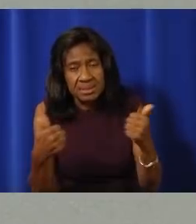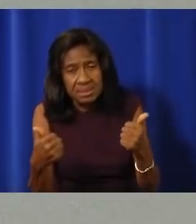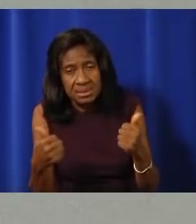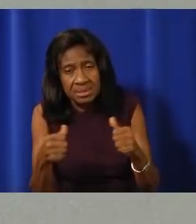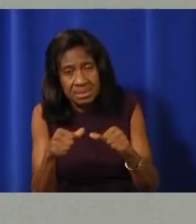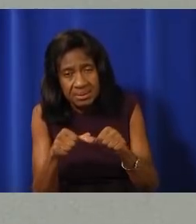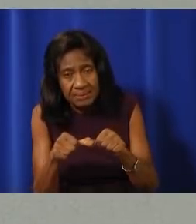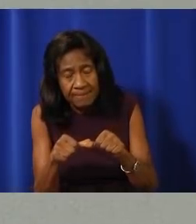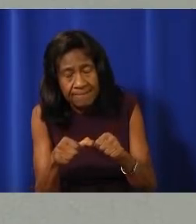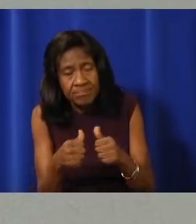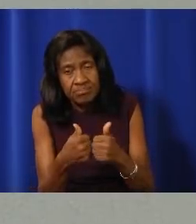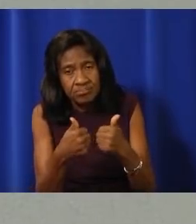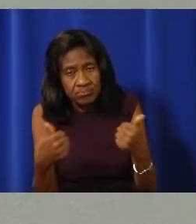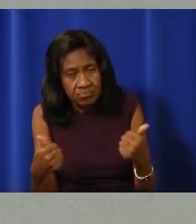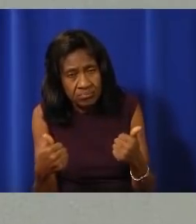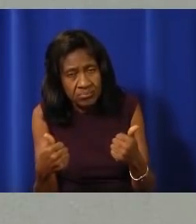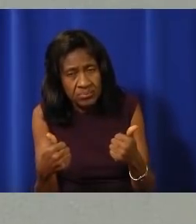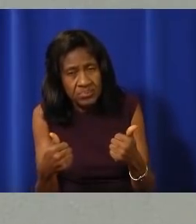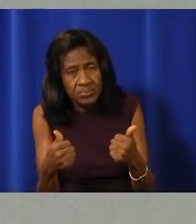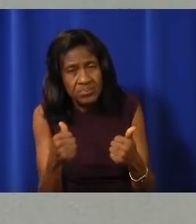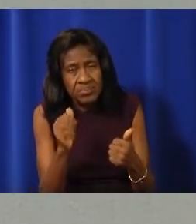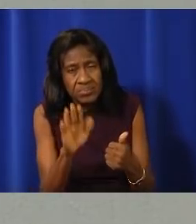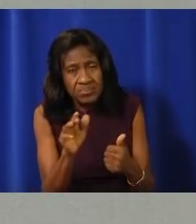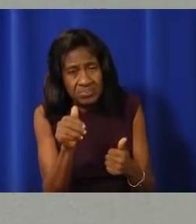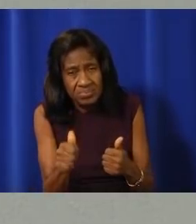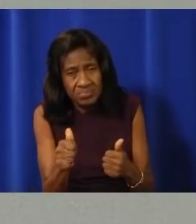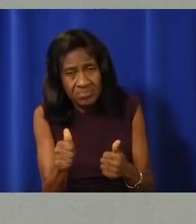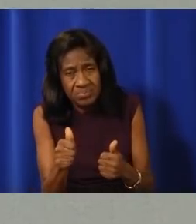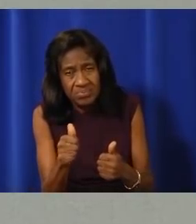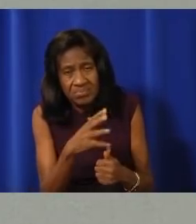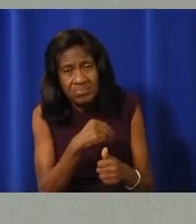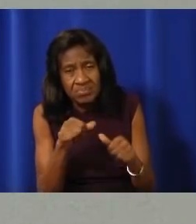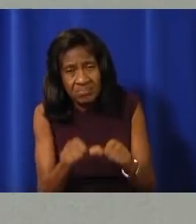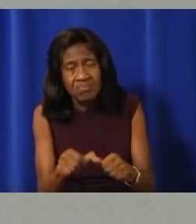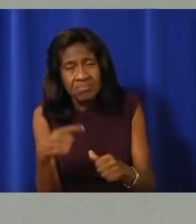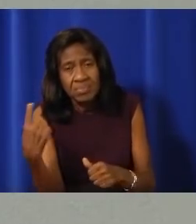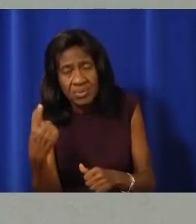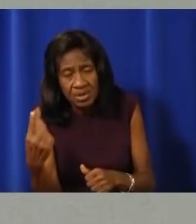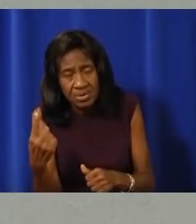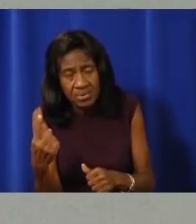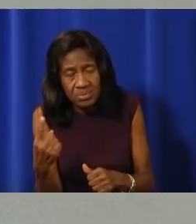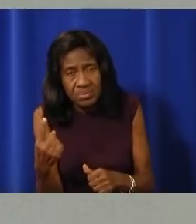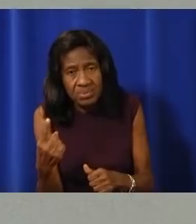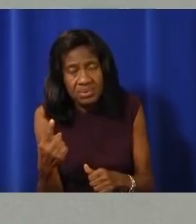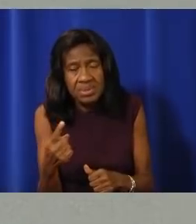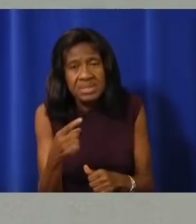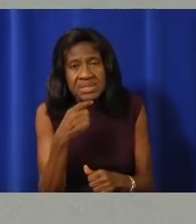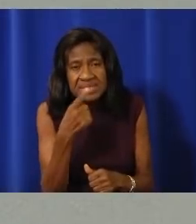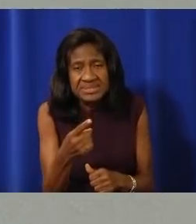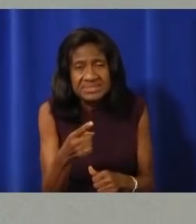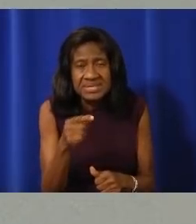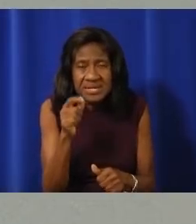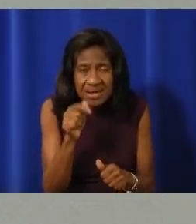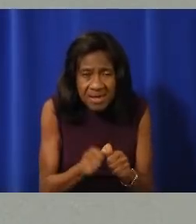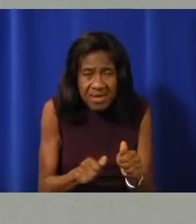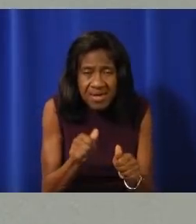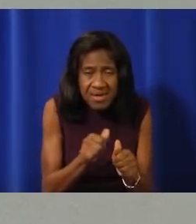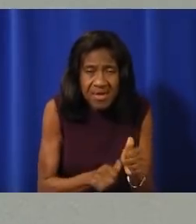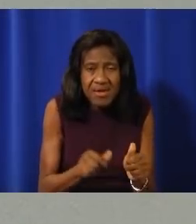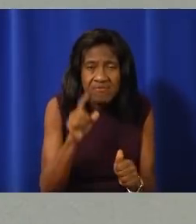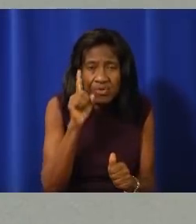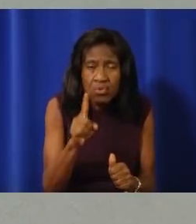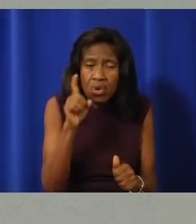not be treated lightly. Whilst we still have these protective measures in place, everyone must adhere to the